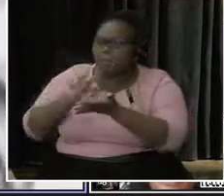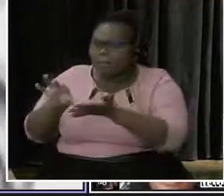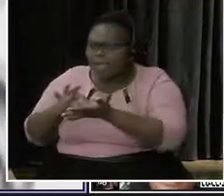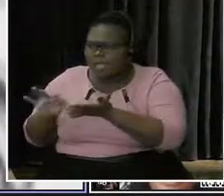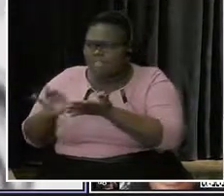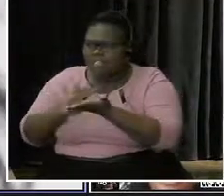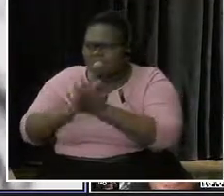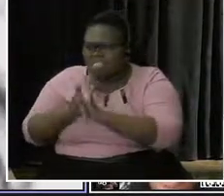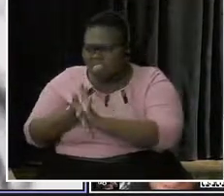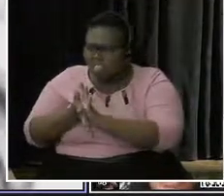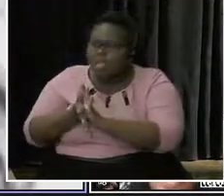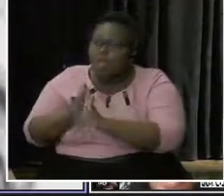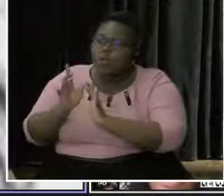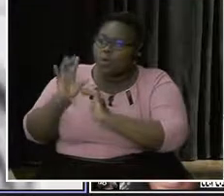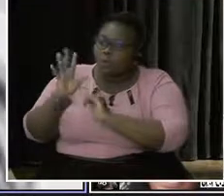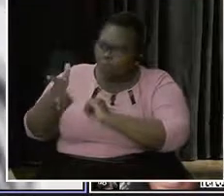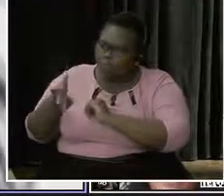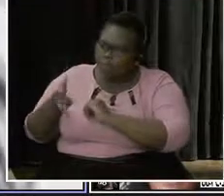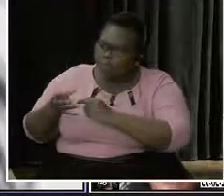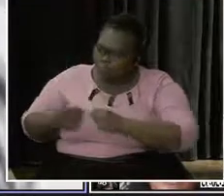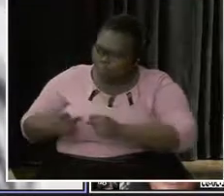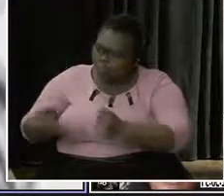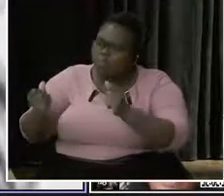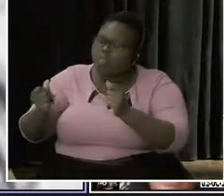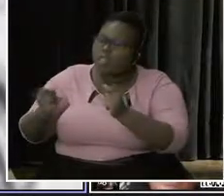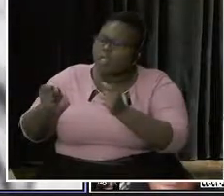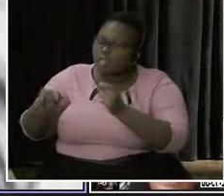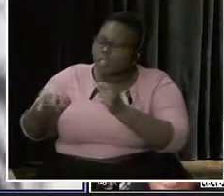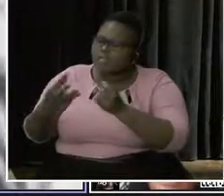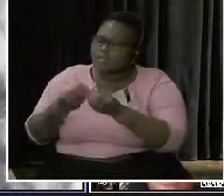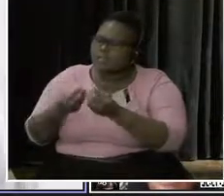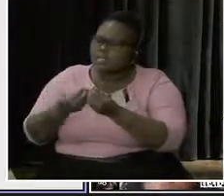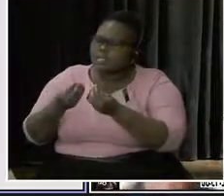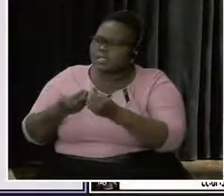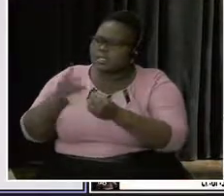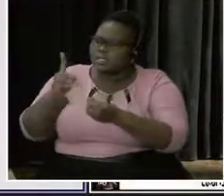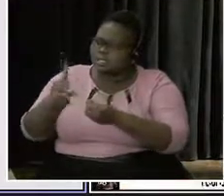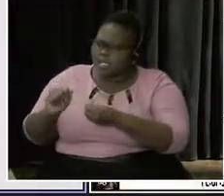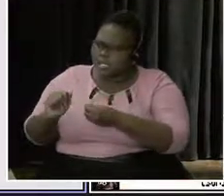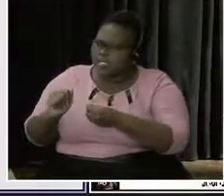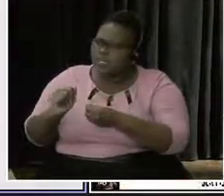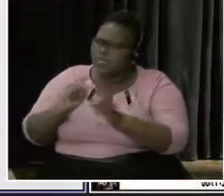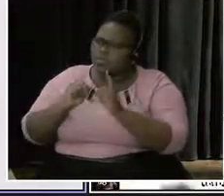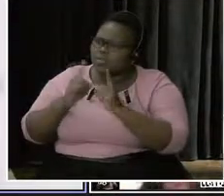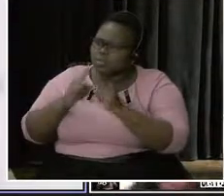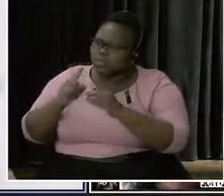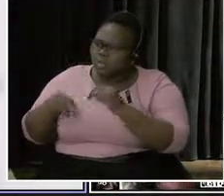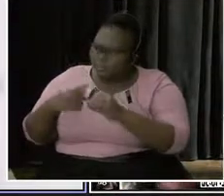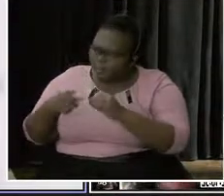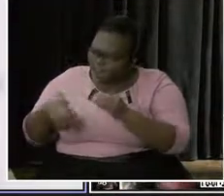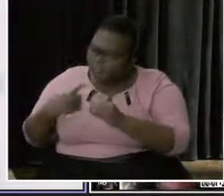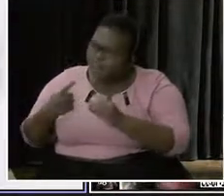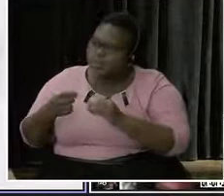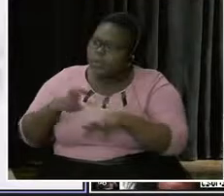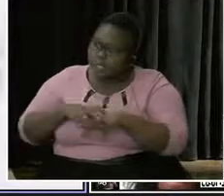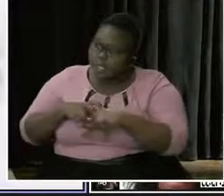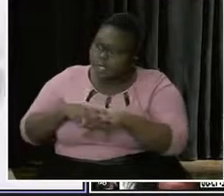destroyed by unrest will be fast-tracked, this is also something that the DA has been following. But what is the actual plan?